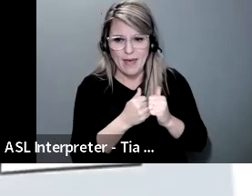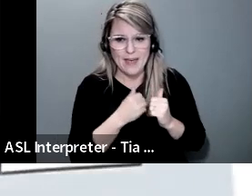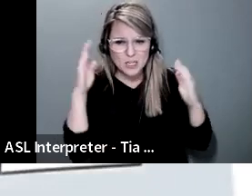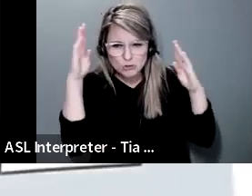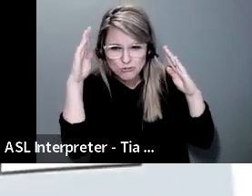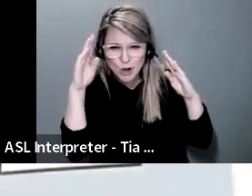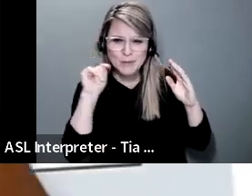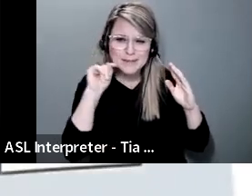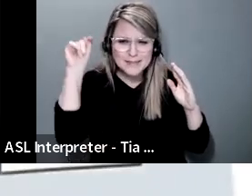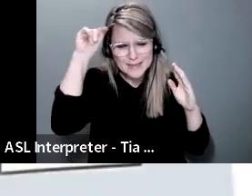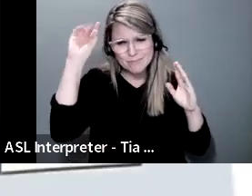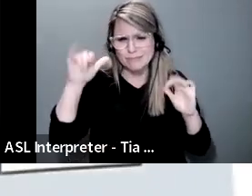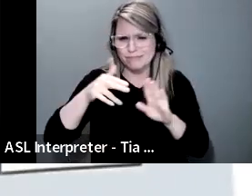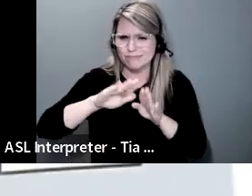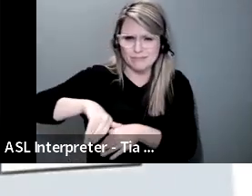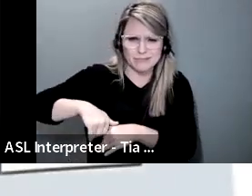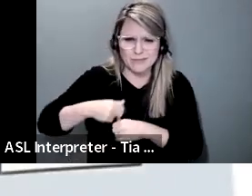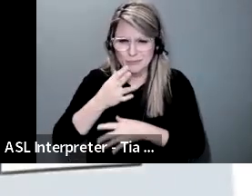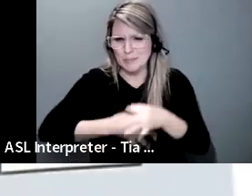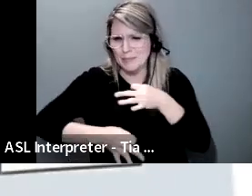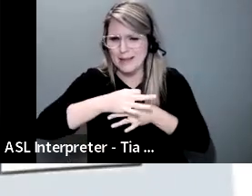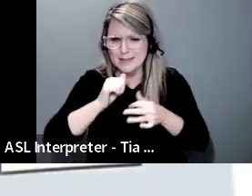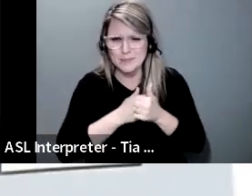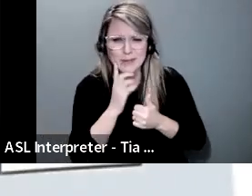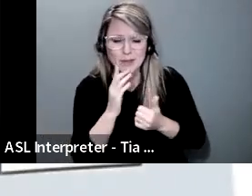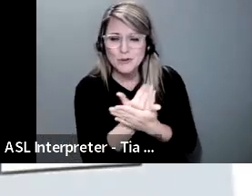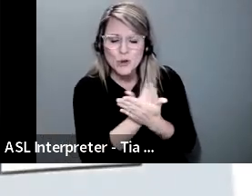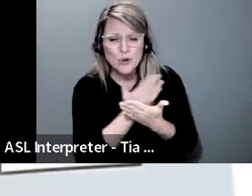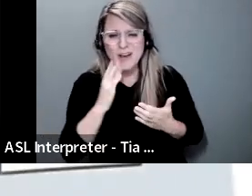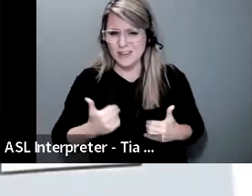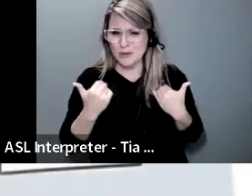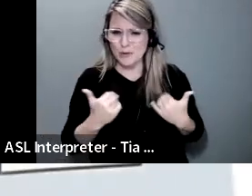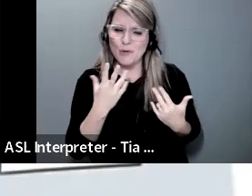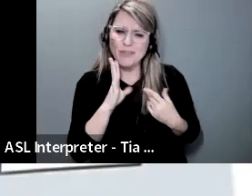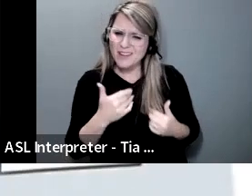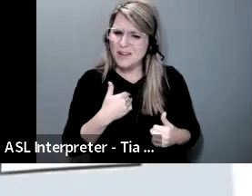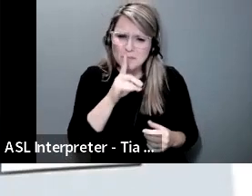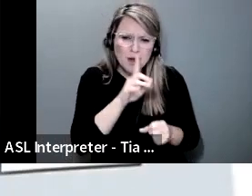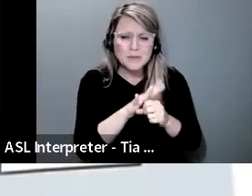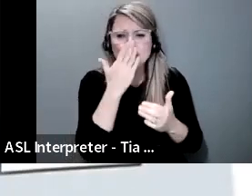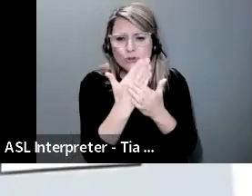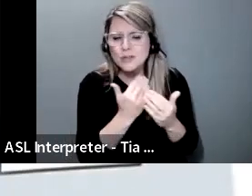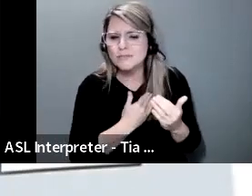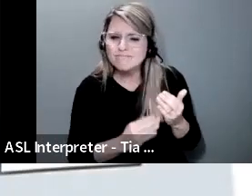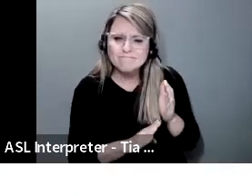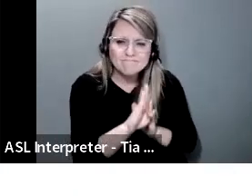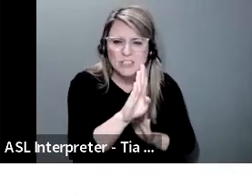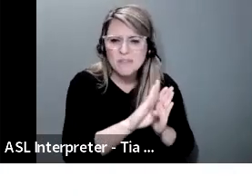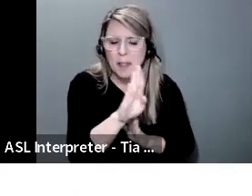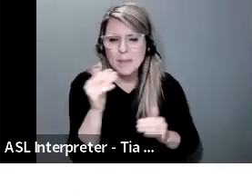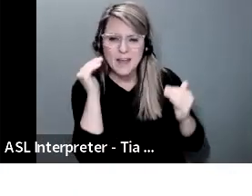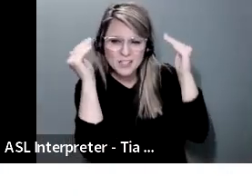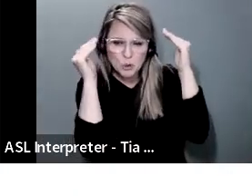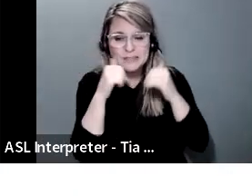is outdated and needs to be replaced with the idea that adolescents are promising young adults in progress.